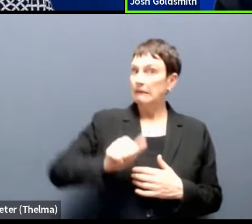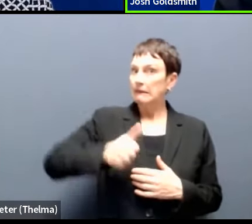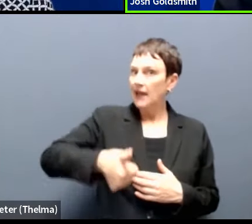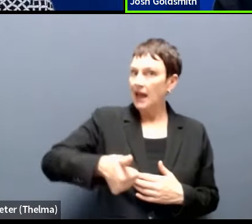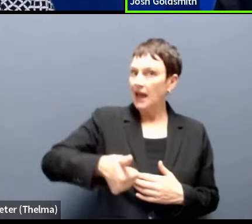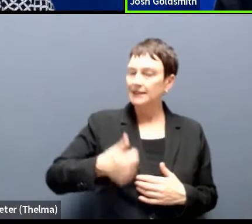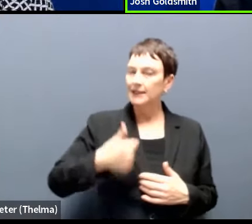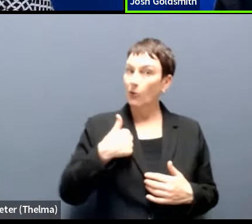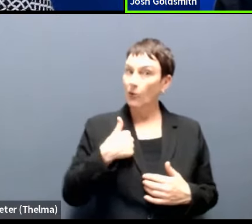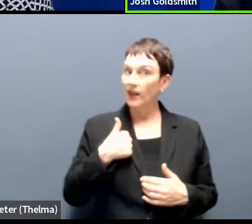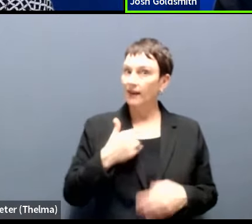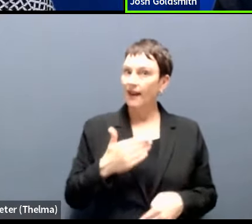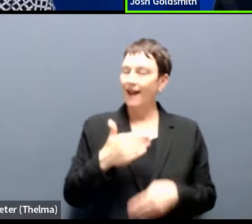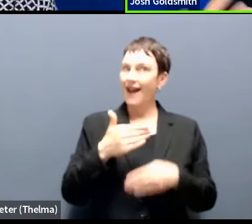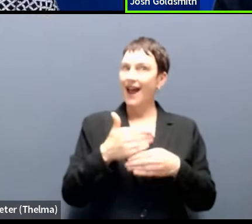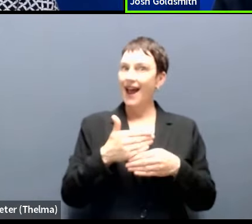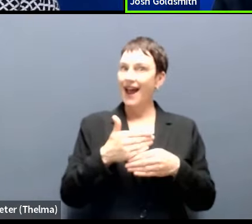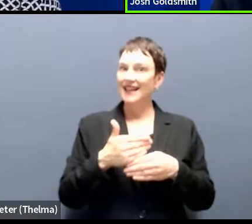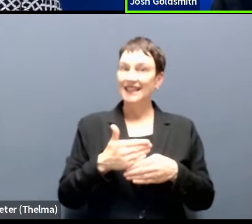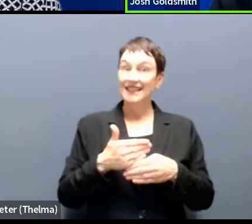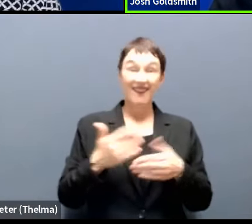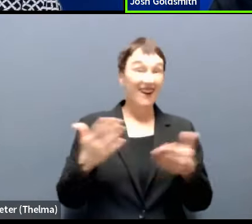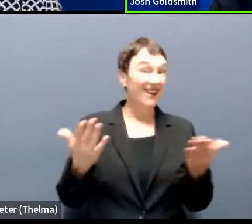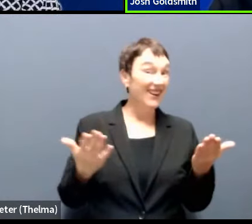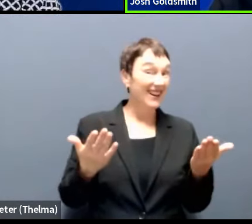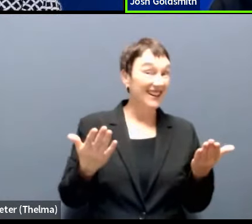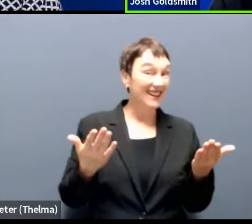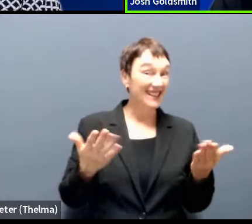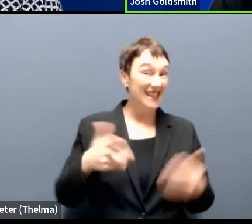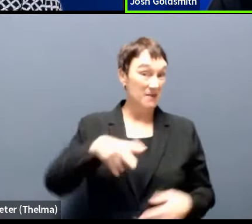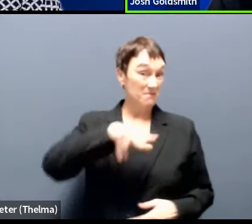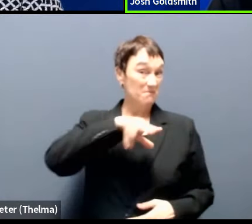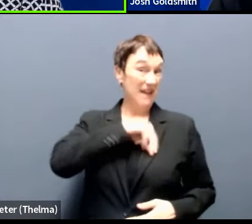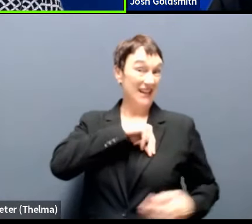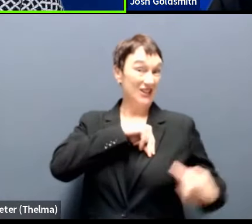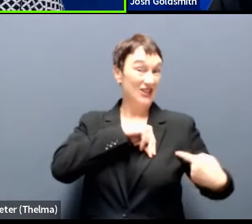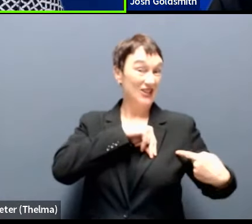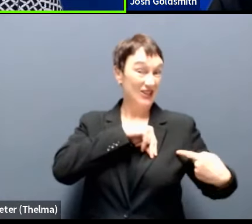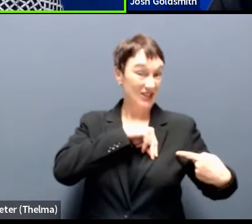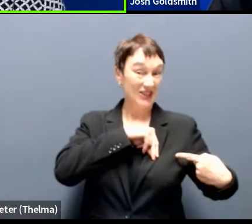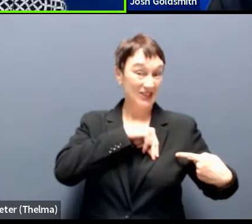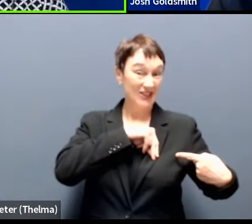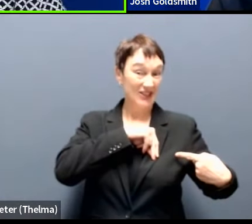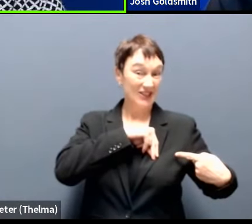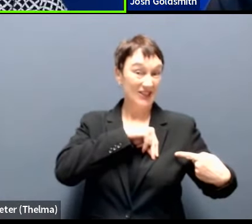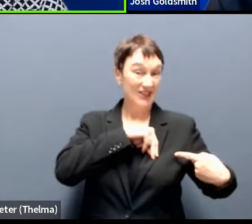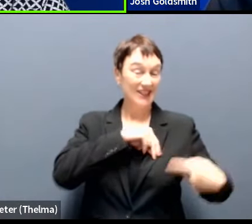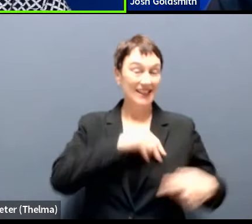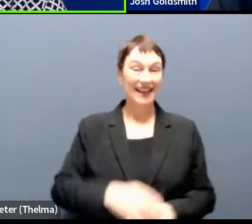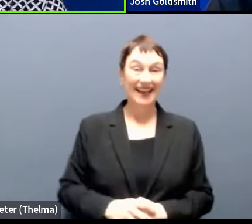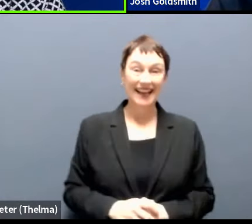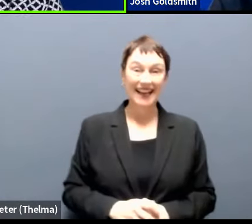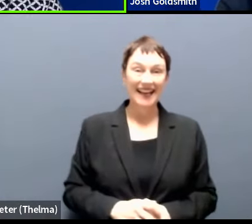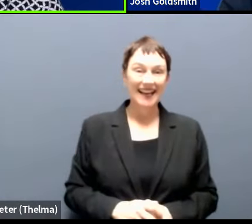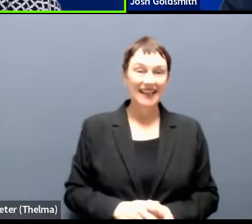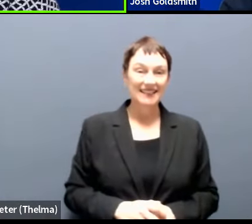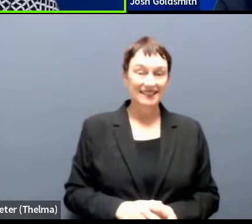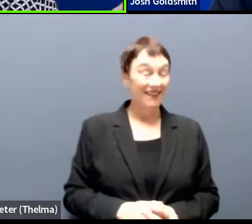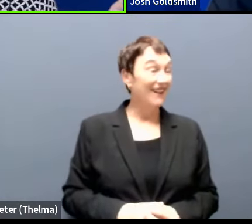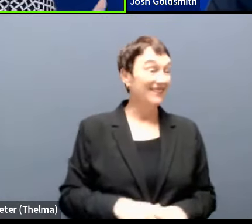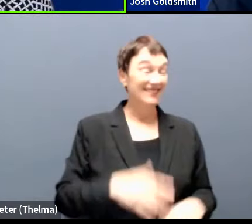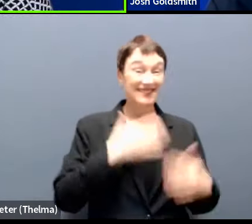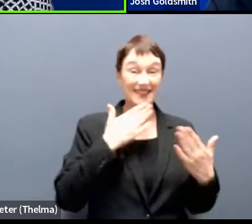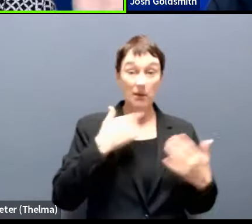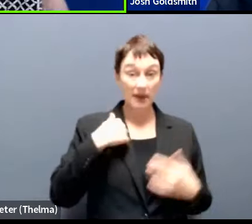we've added to the summit this year, badges. Thank you, Josh. And as you were talking, I